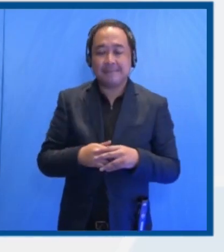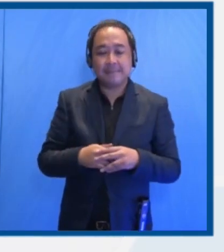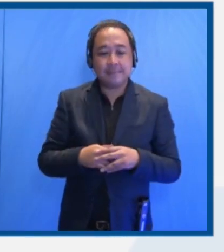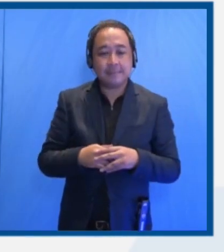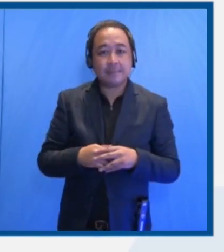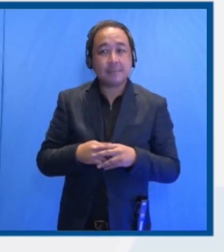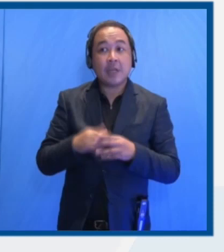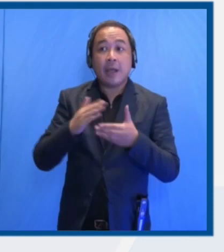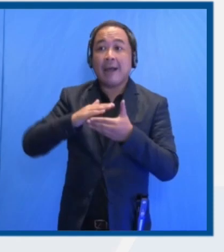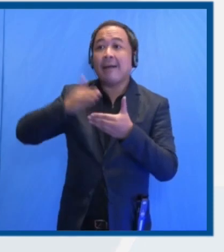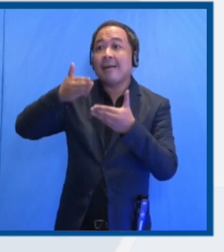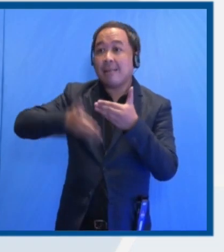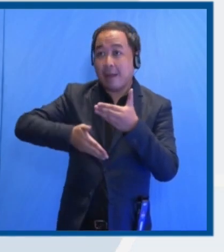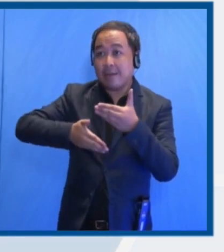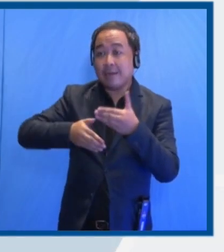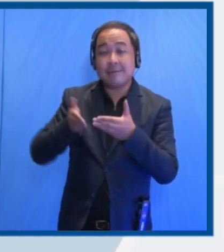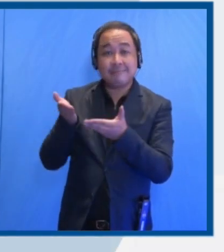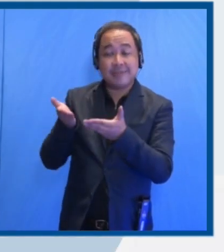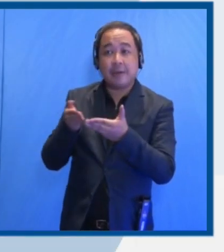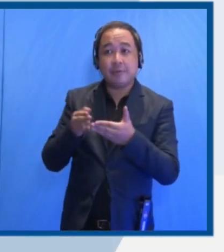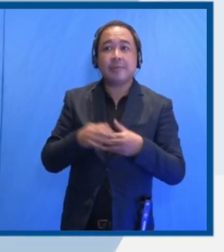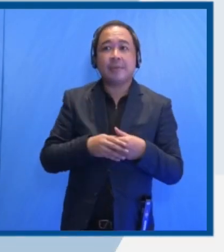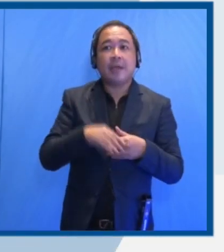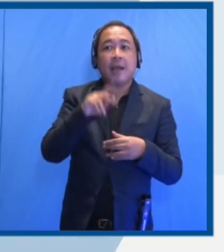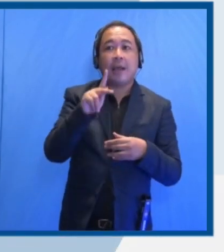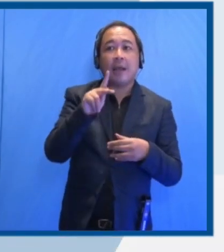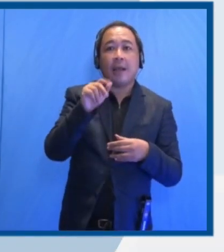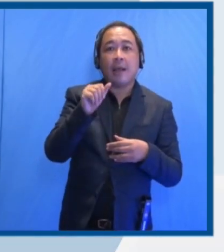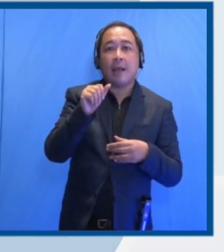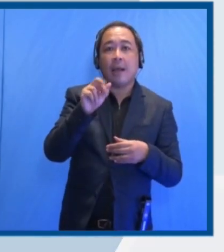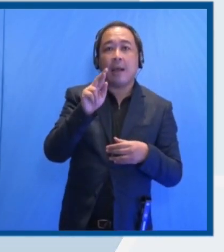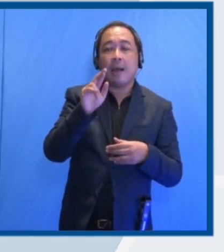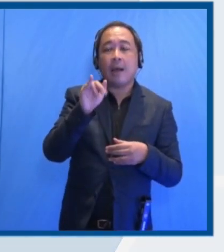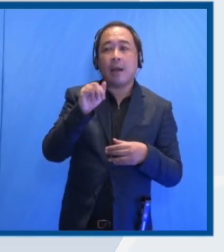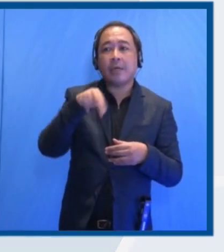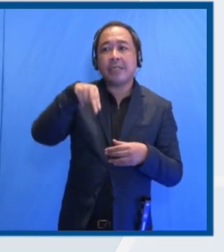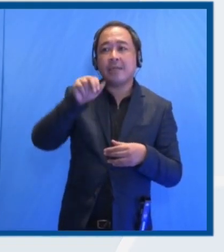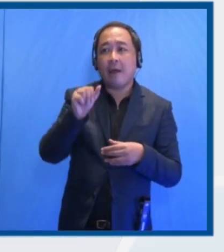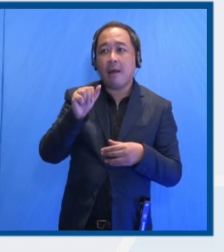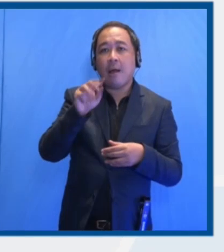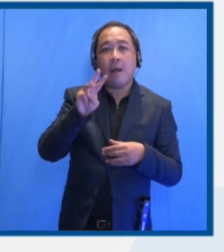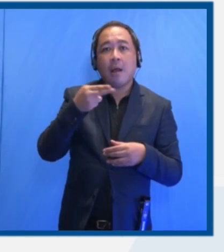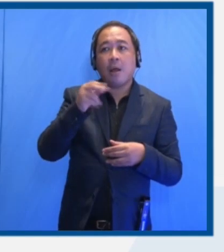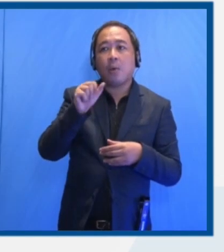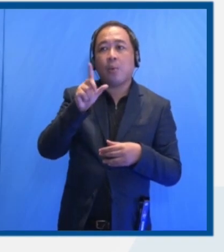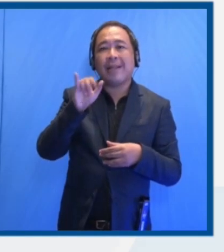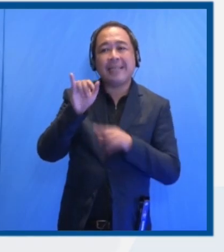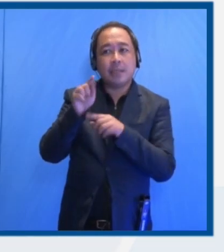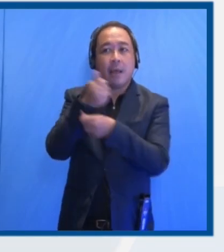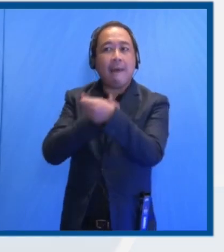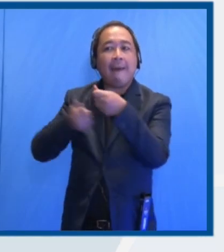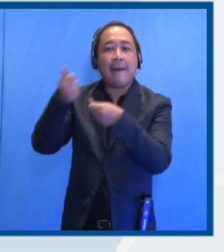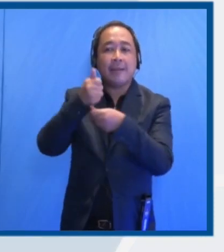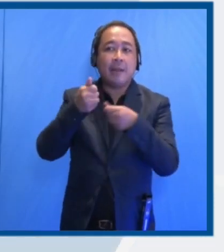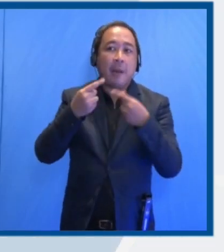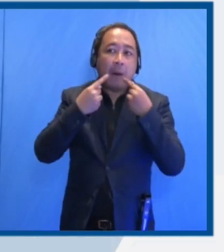And then last but not least is Ms. Carolina Whaley. So Carolina is the head of public service solutions